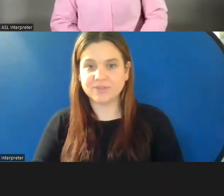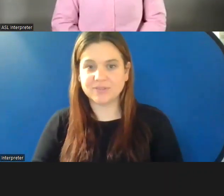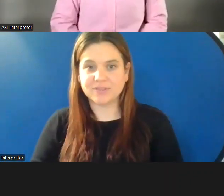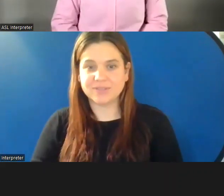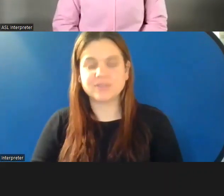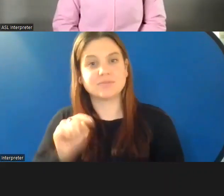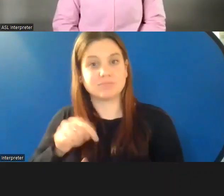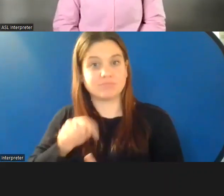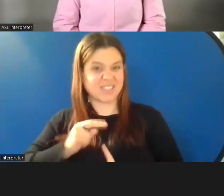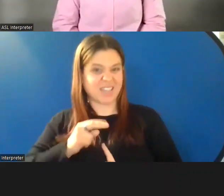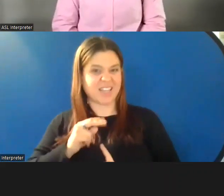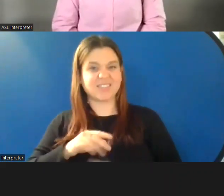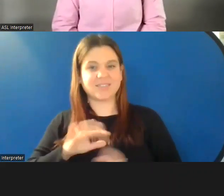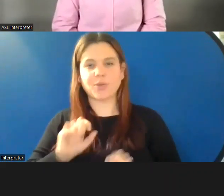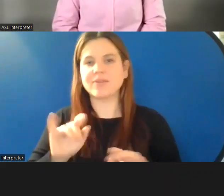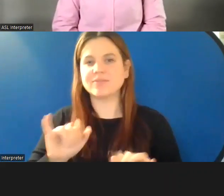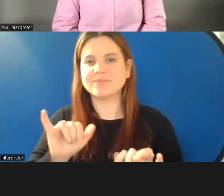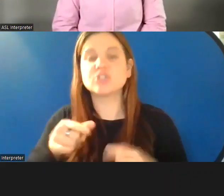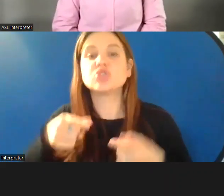Okay.